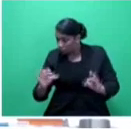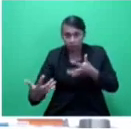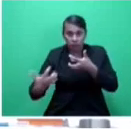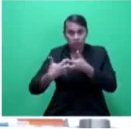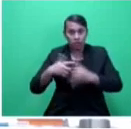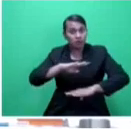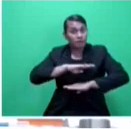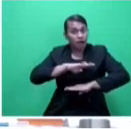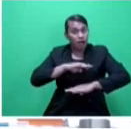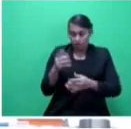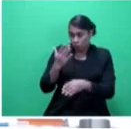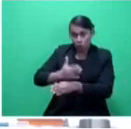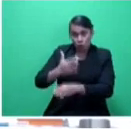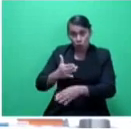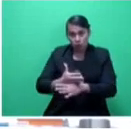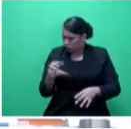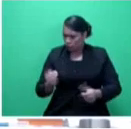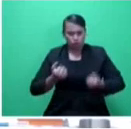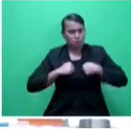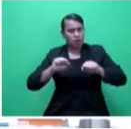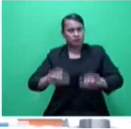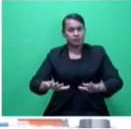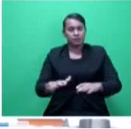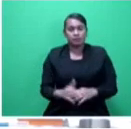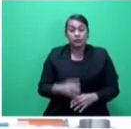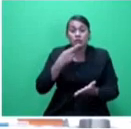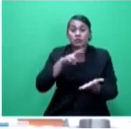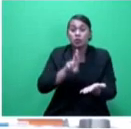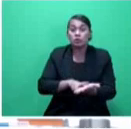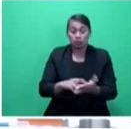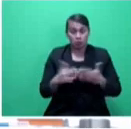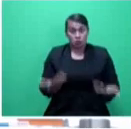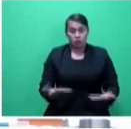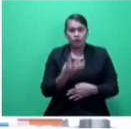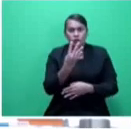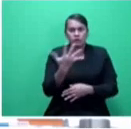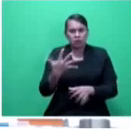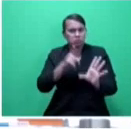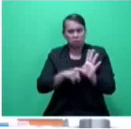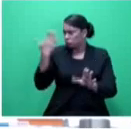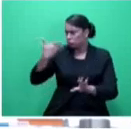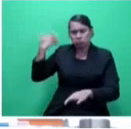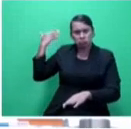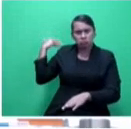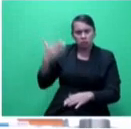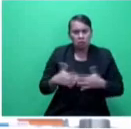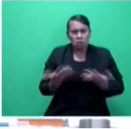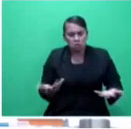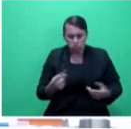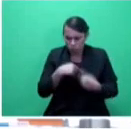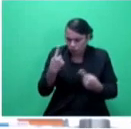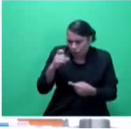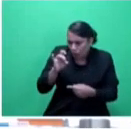highlighted, this report obviously goes back about 4 or 5 years now, and we'll find that in the next report in respect of